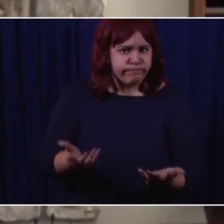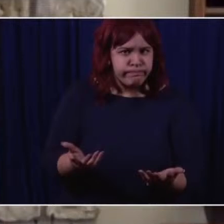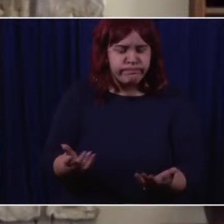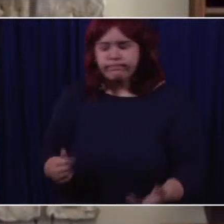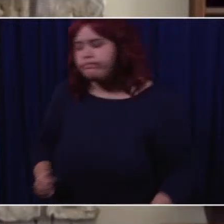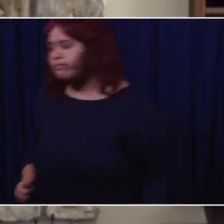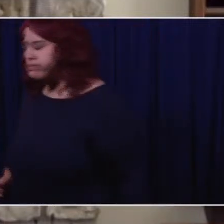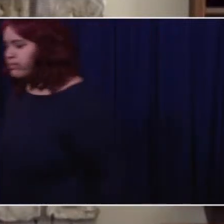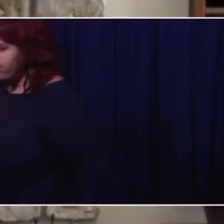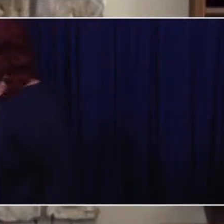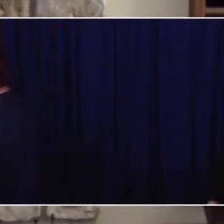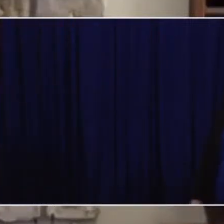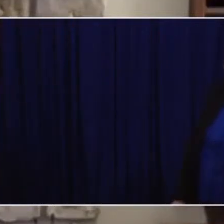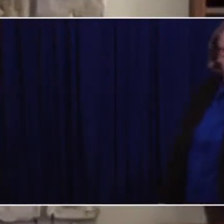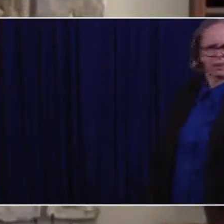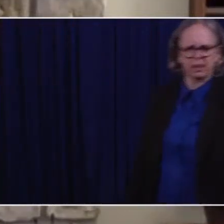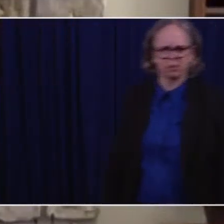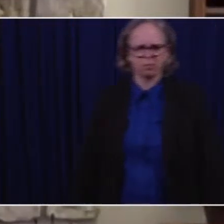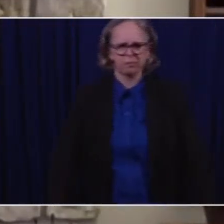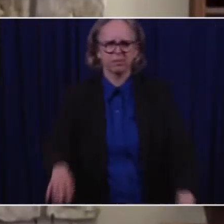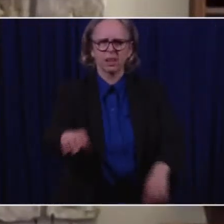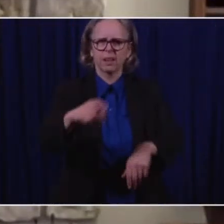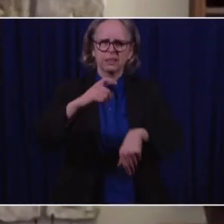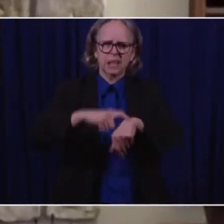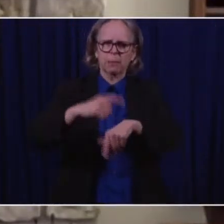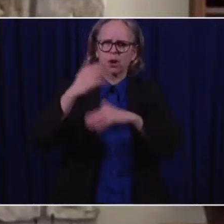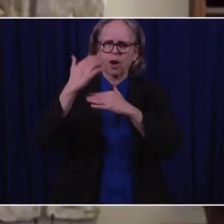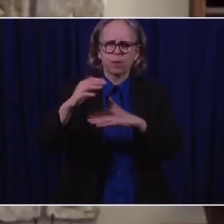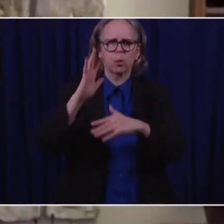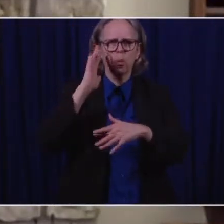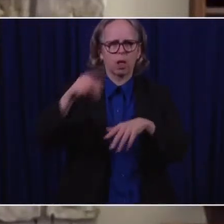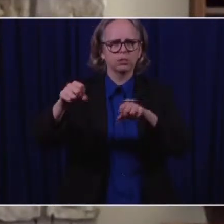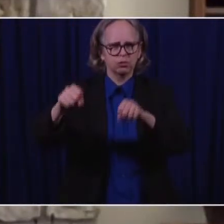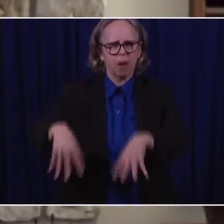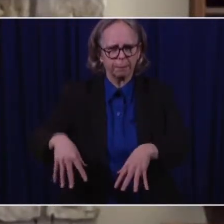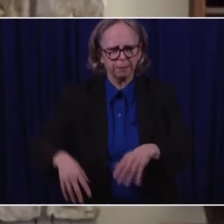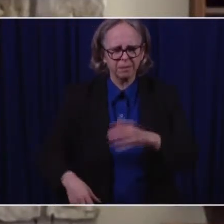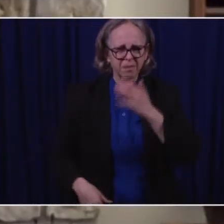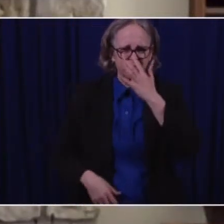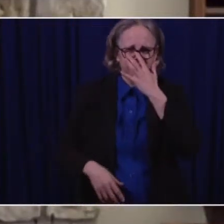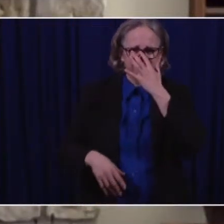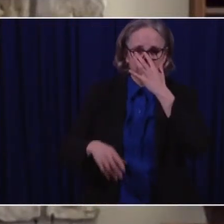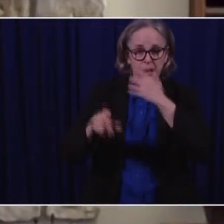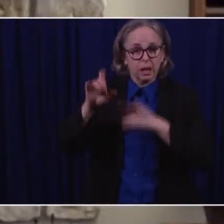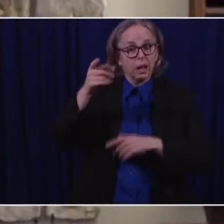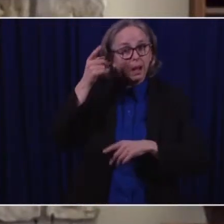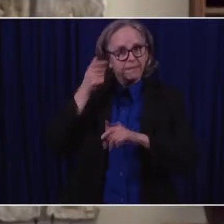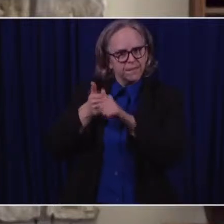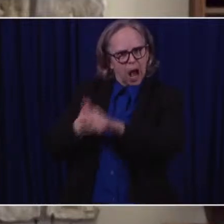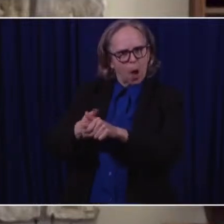we'll change what we do. But no, we have no intention of doing that at this point.